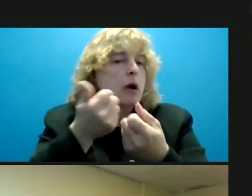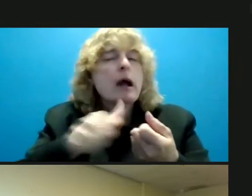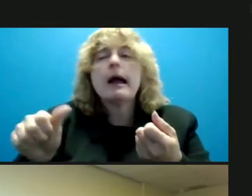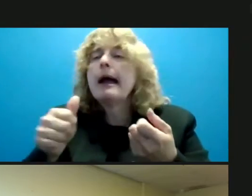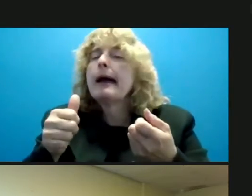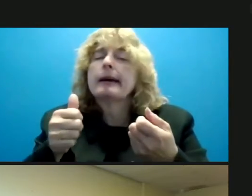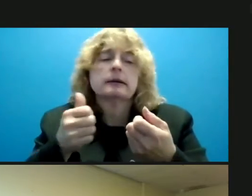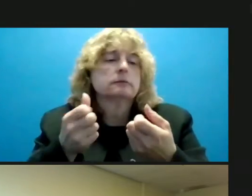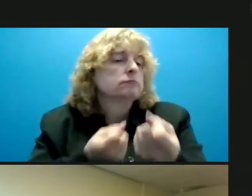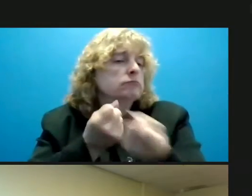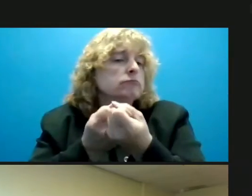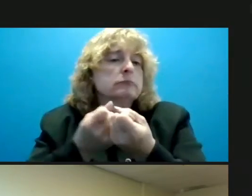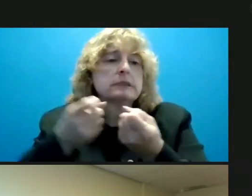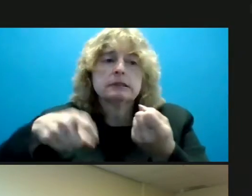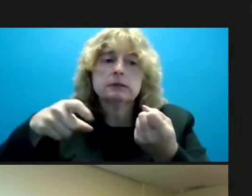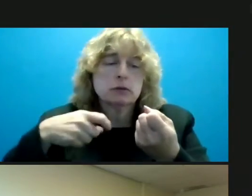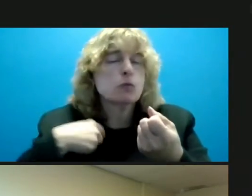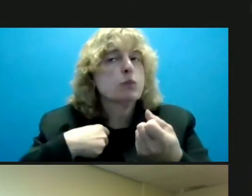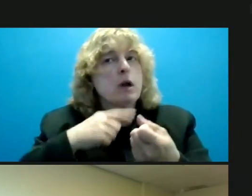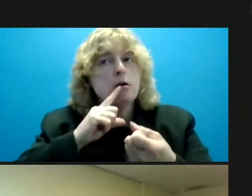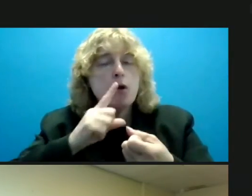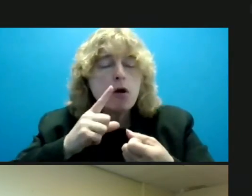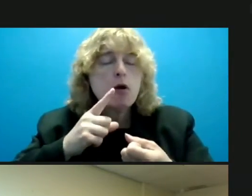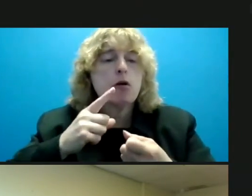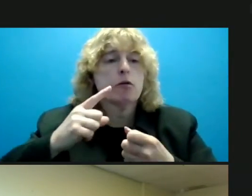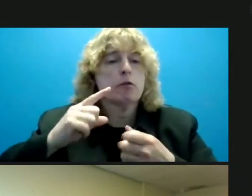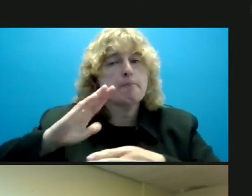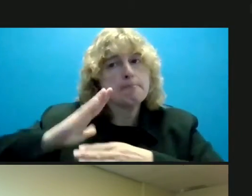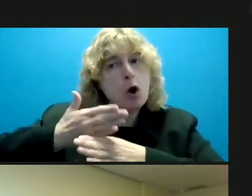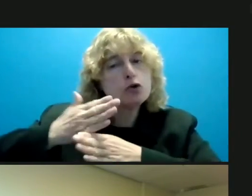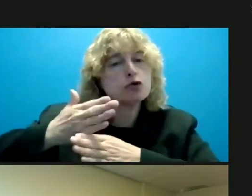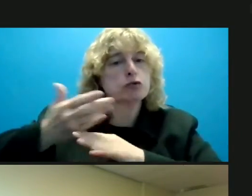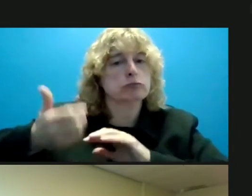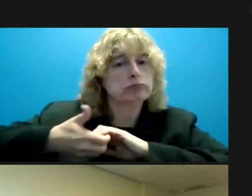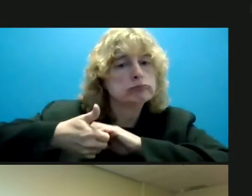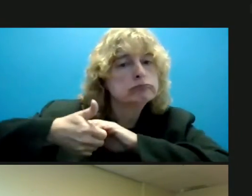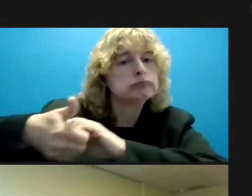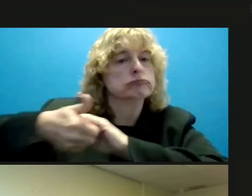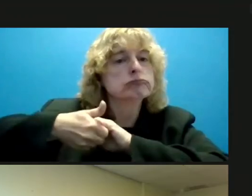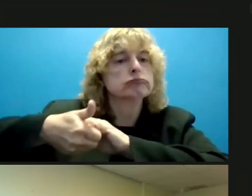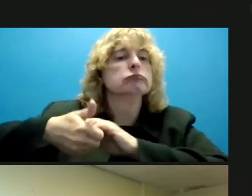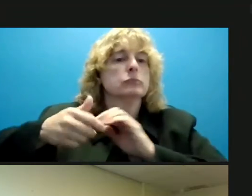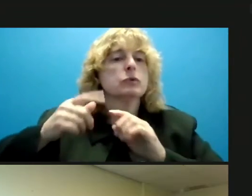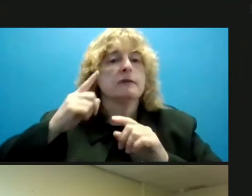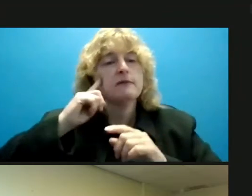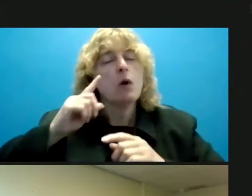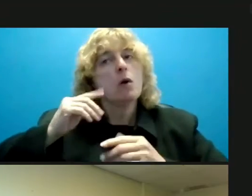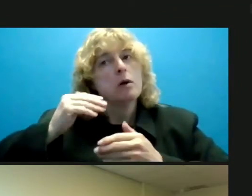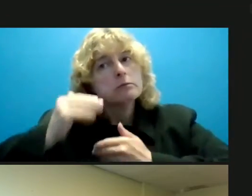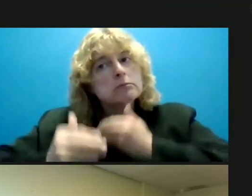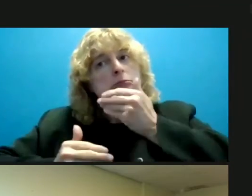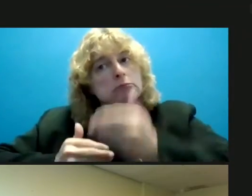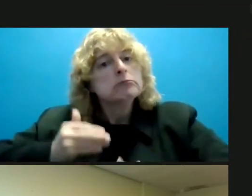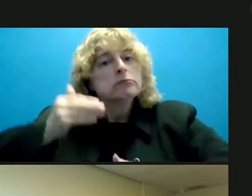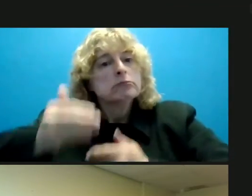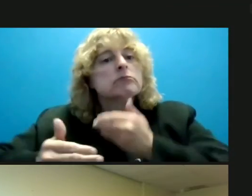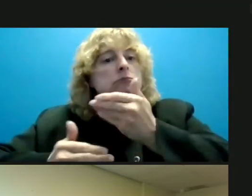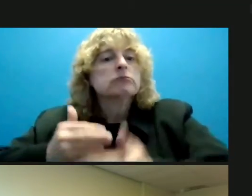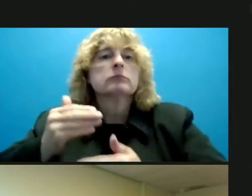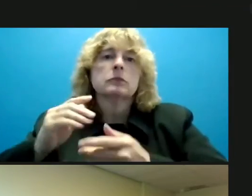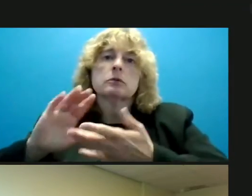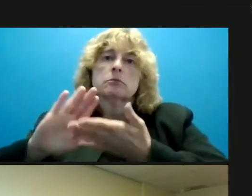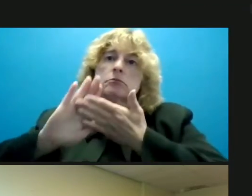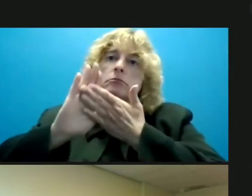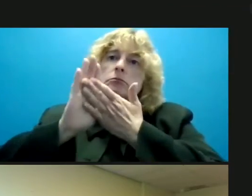are a partner in what we're doing and we're a partner in moving forward and really being able to readjust